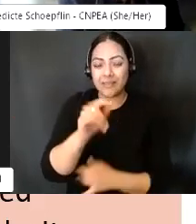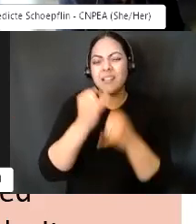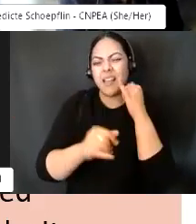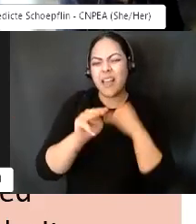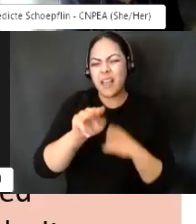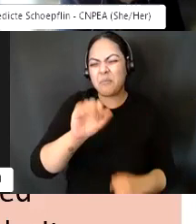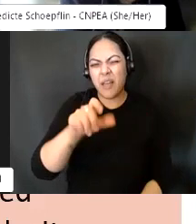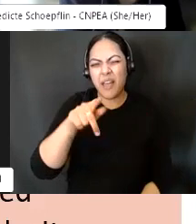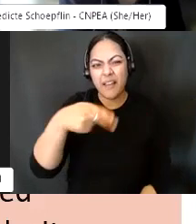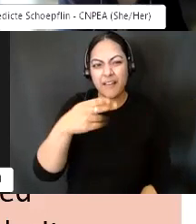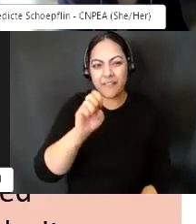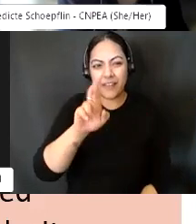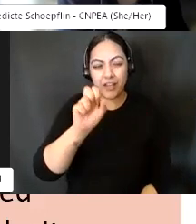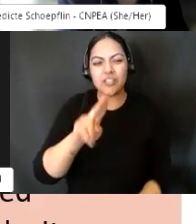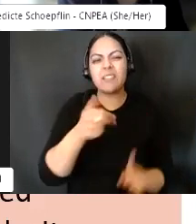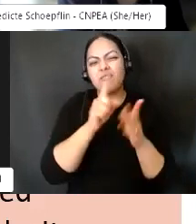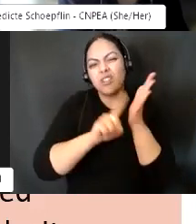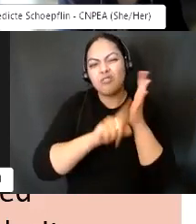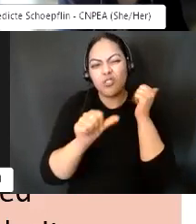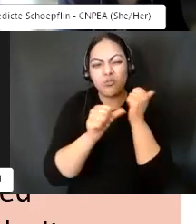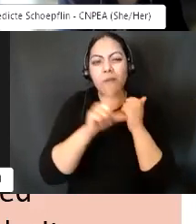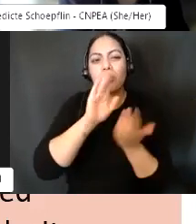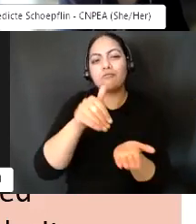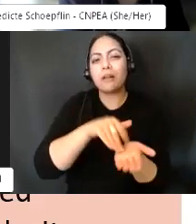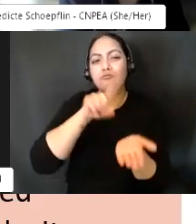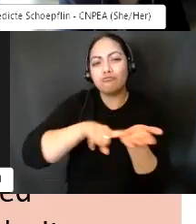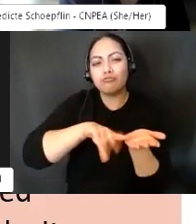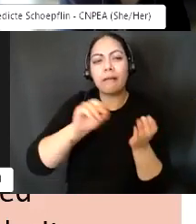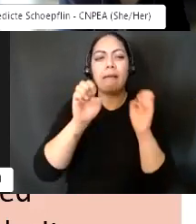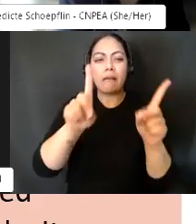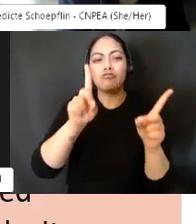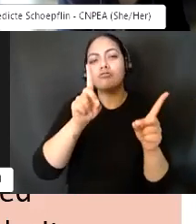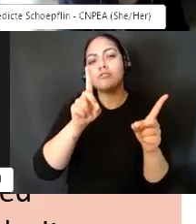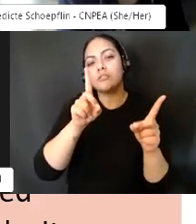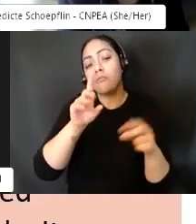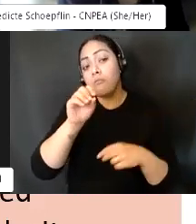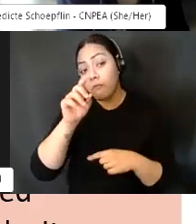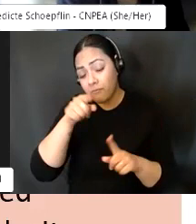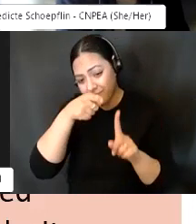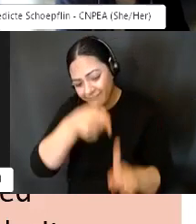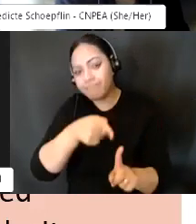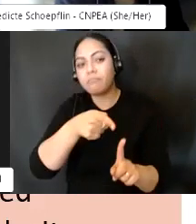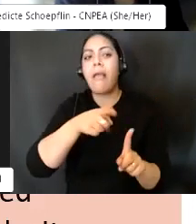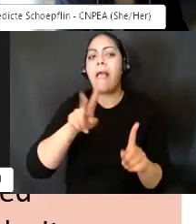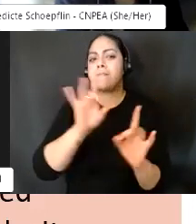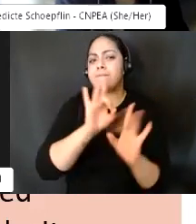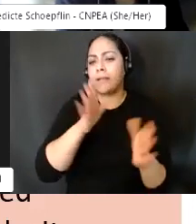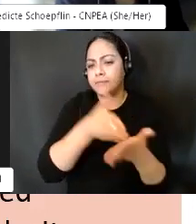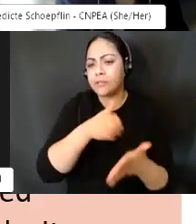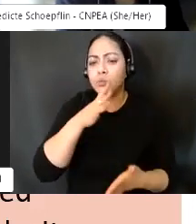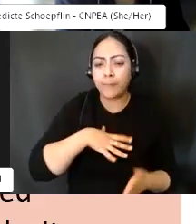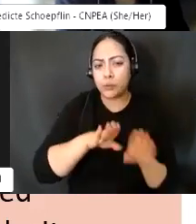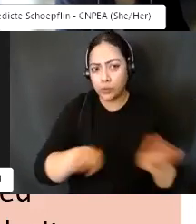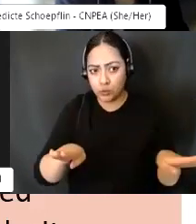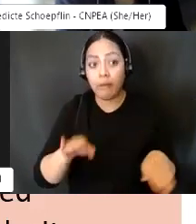for Research and Education on Violence Against Women and Children. And for those of you who have been following us and